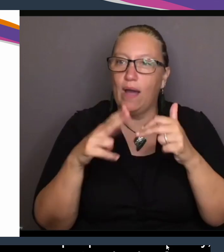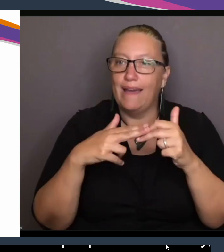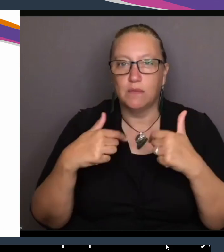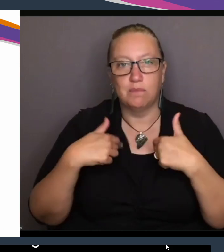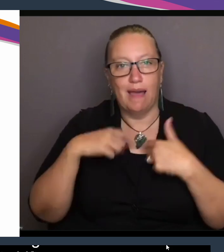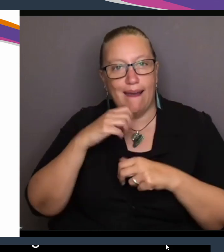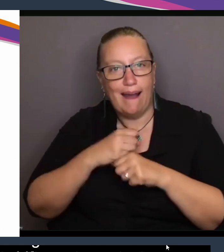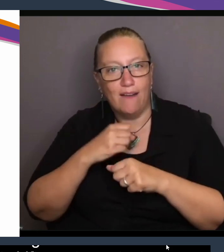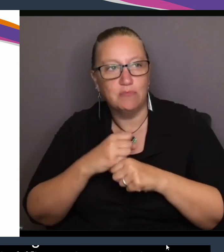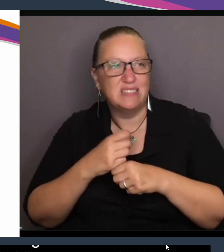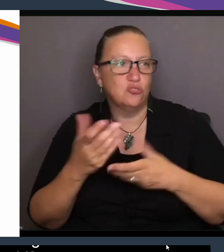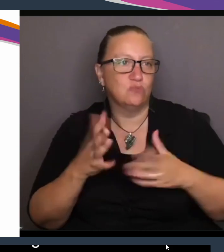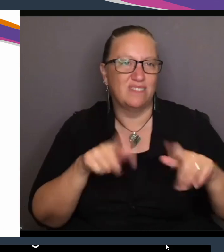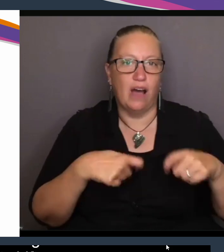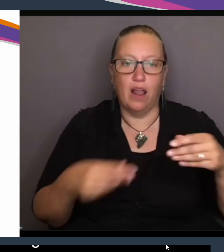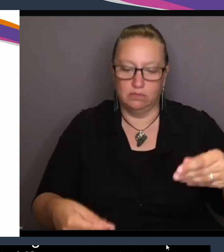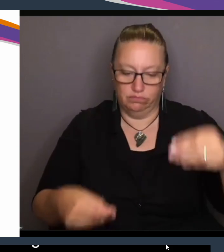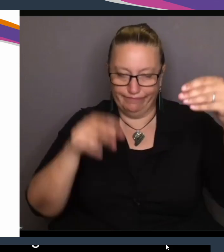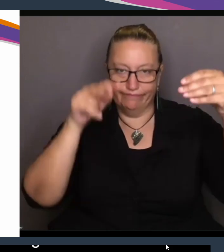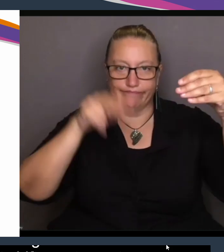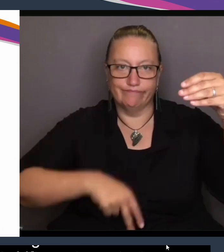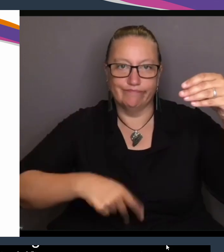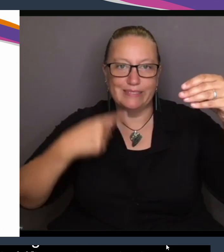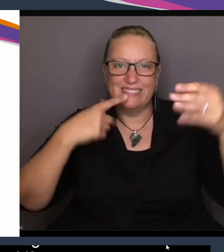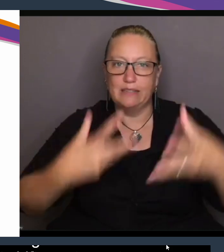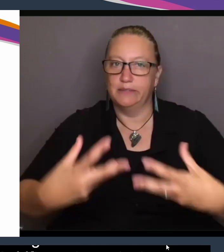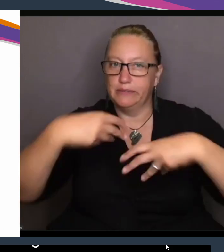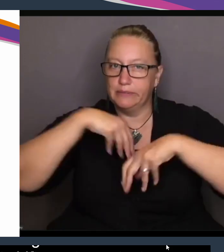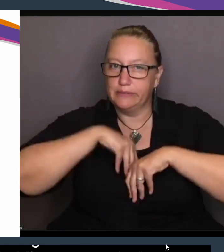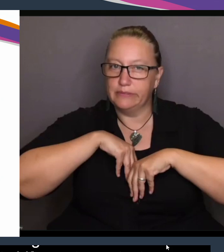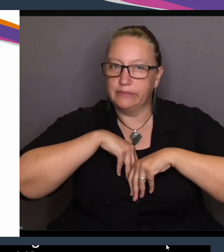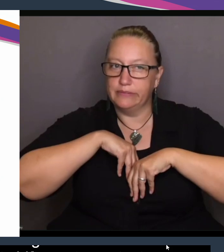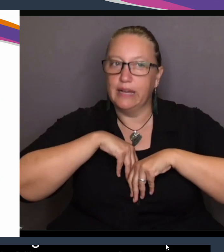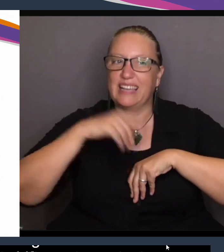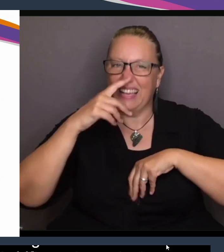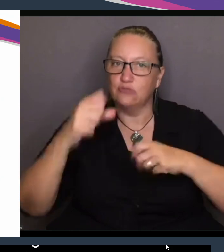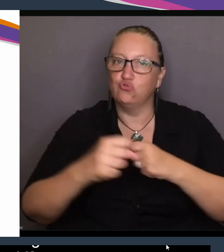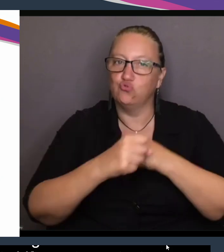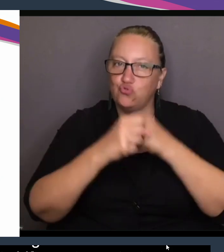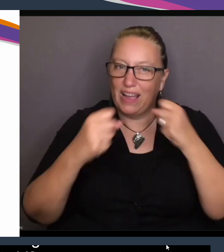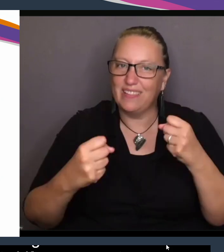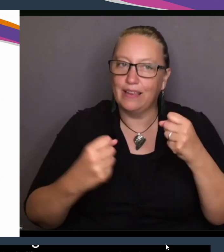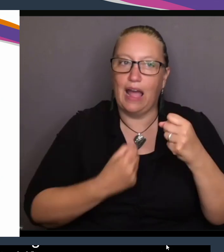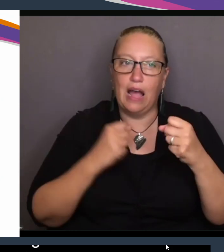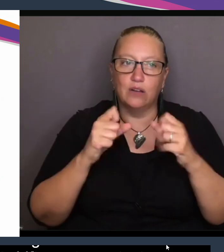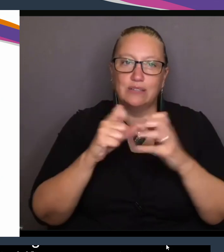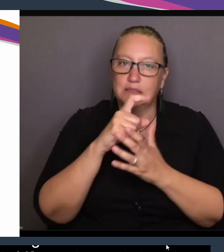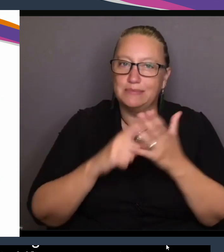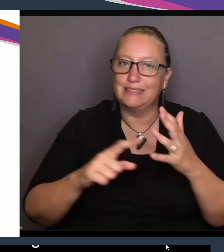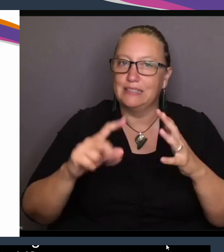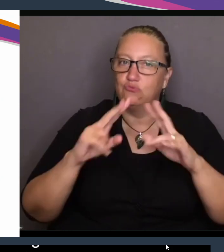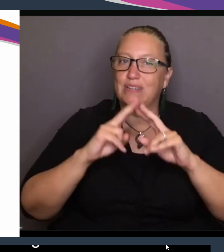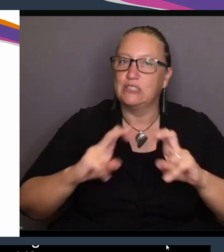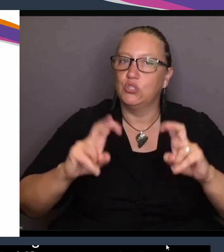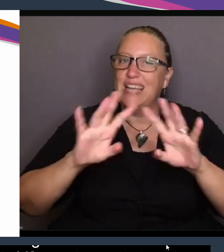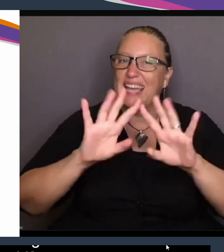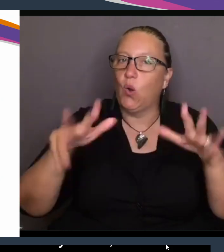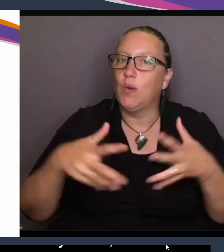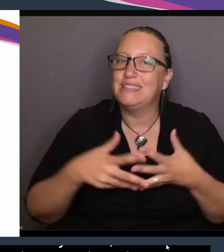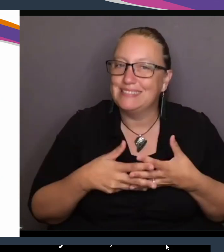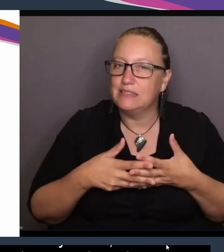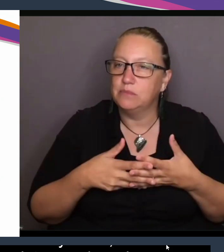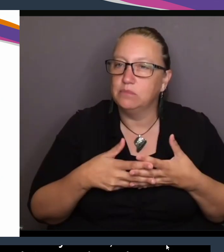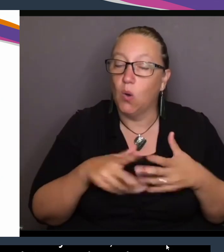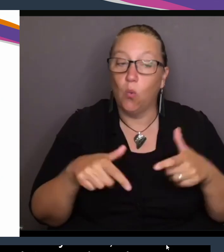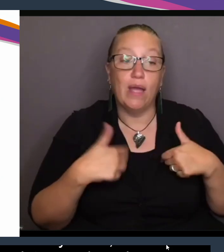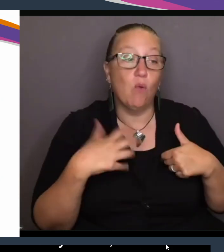can use and strengthen the disability research ecosystem. We're not looking for descriptive